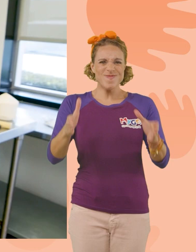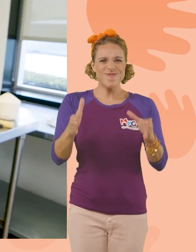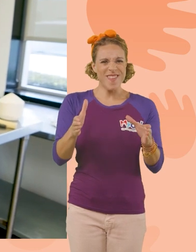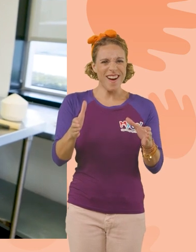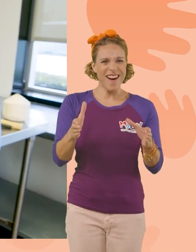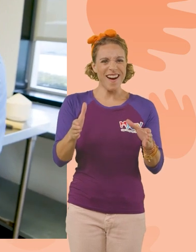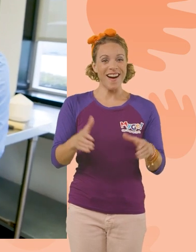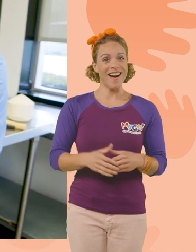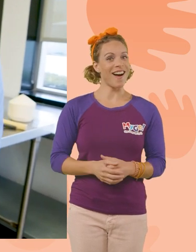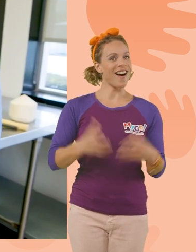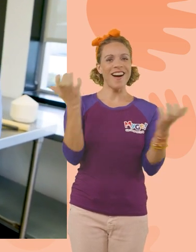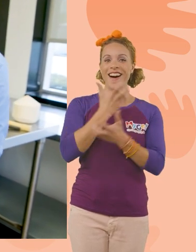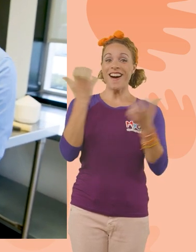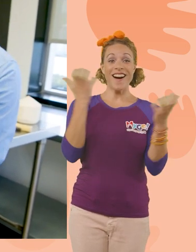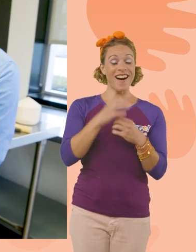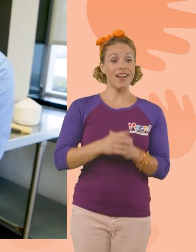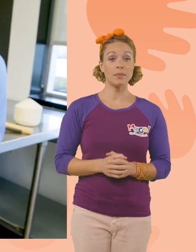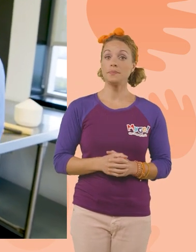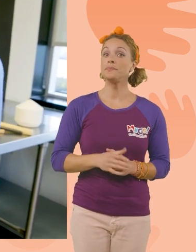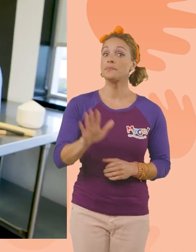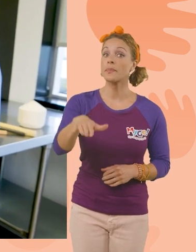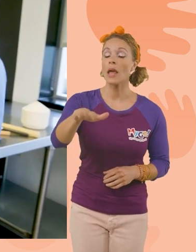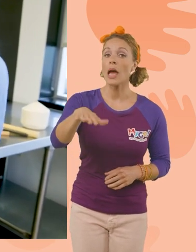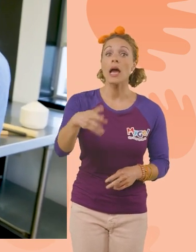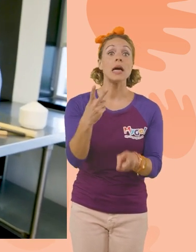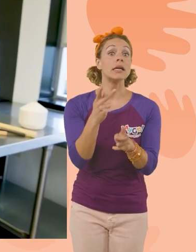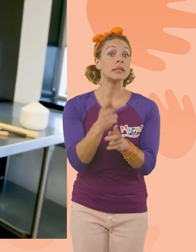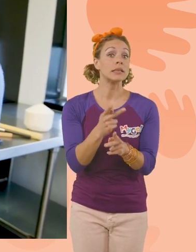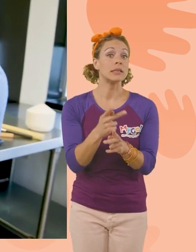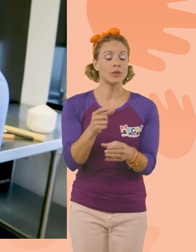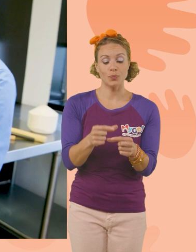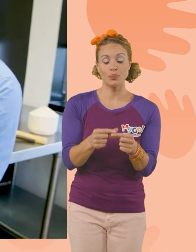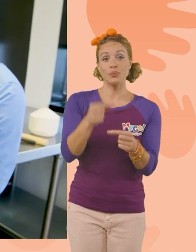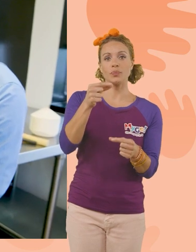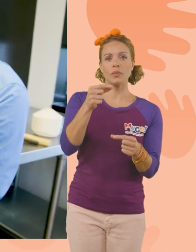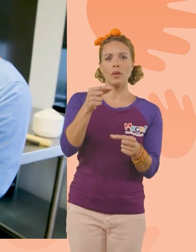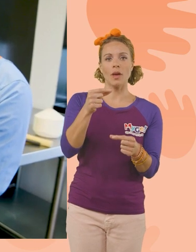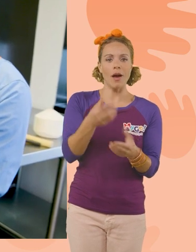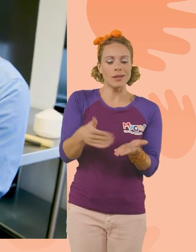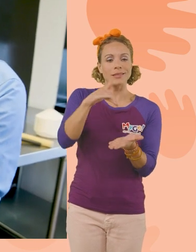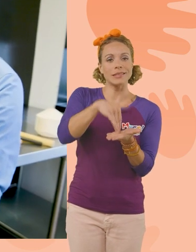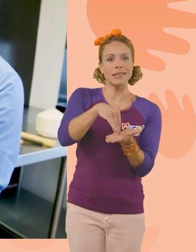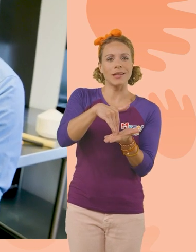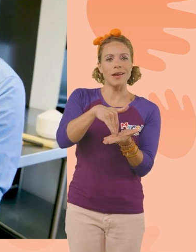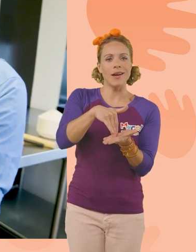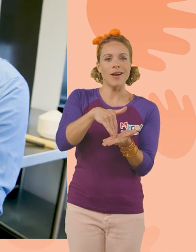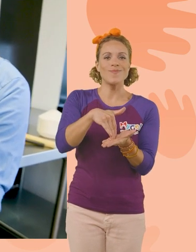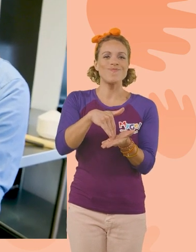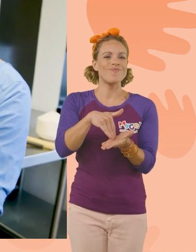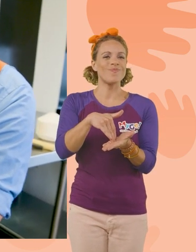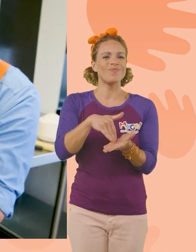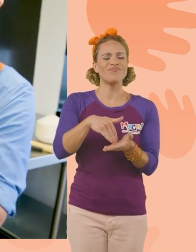bucket. Wow. And you keep the core, whoop, you keep the core, which is the